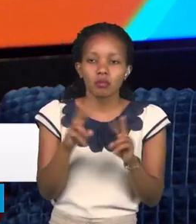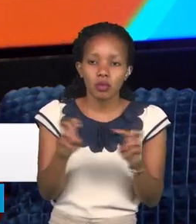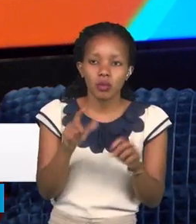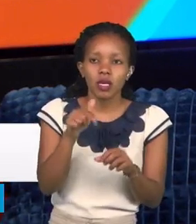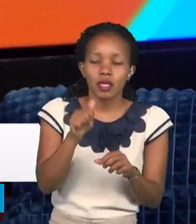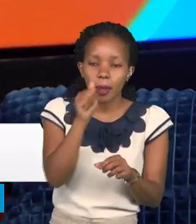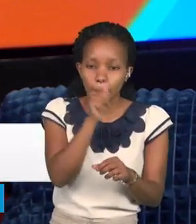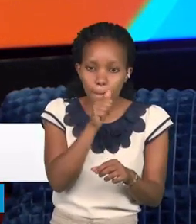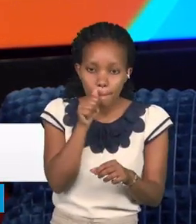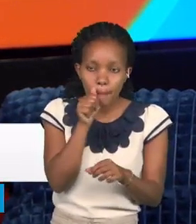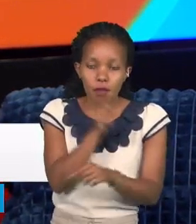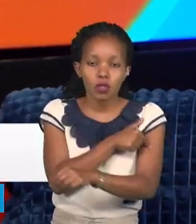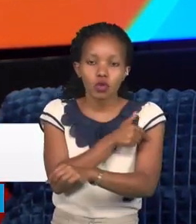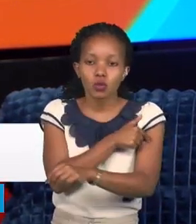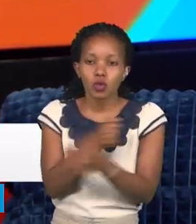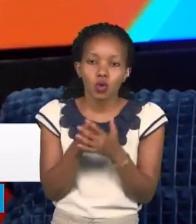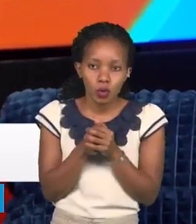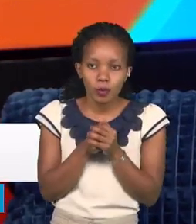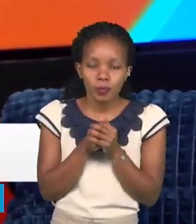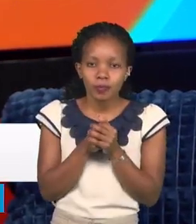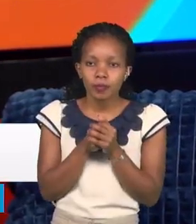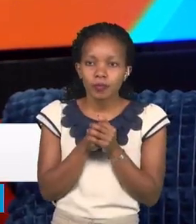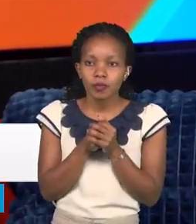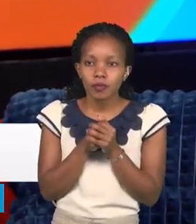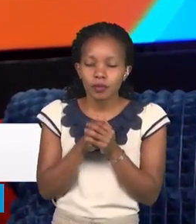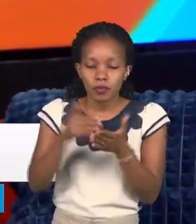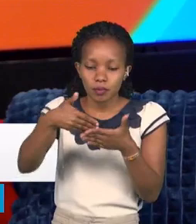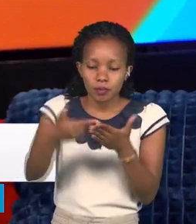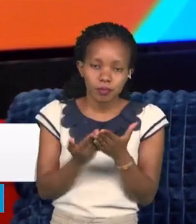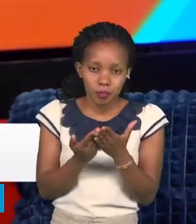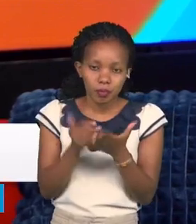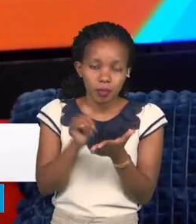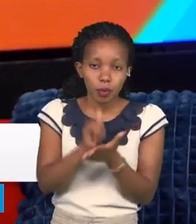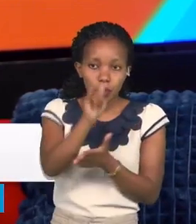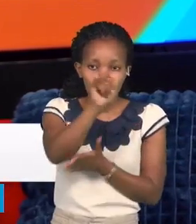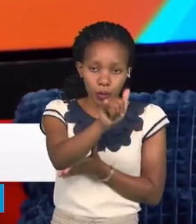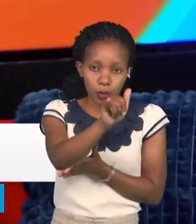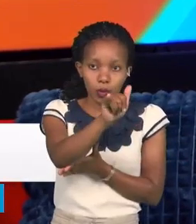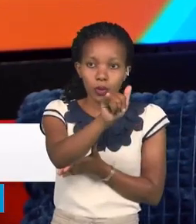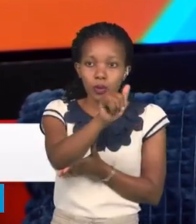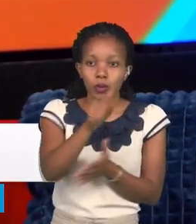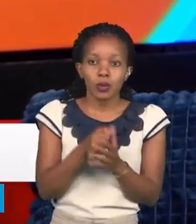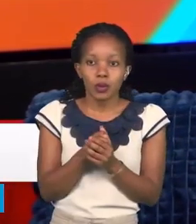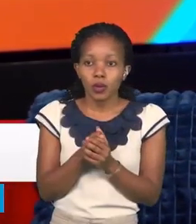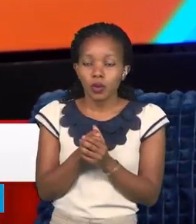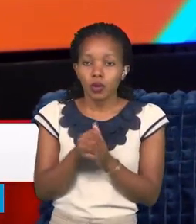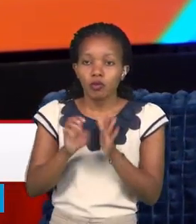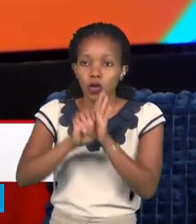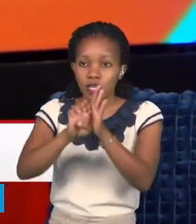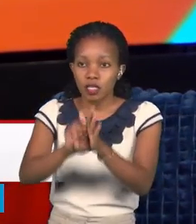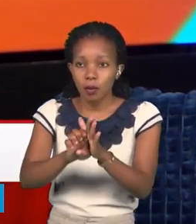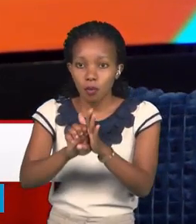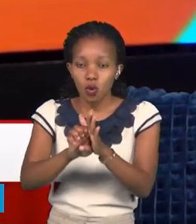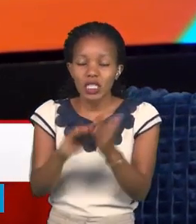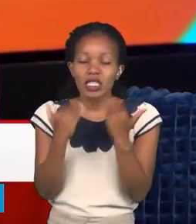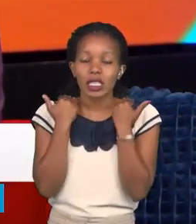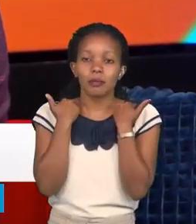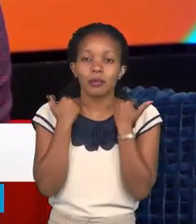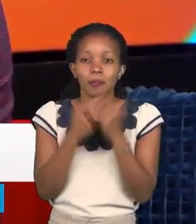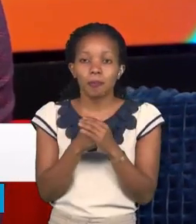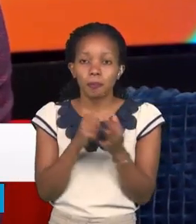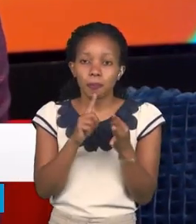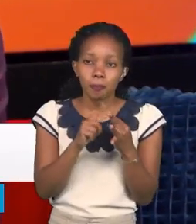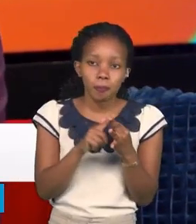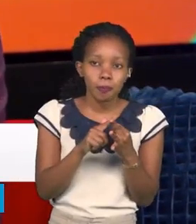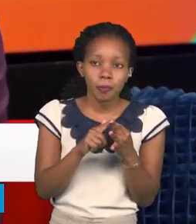in our private hospitals. Yeah. Now, when you factor in the ticket, flight tickets, when you factor in, for example, accommodation, when you